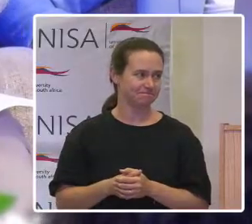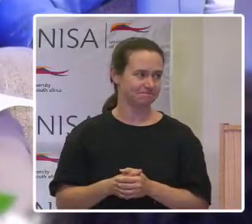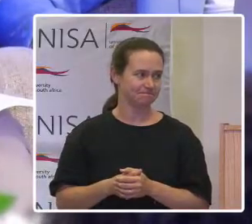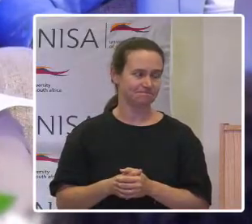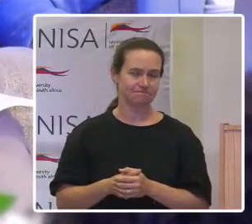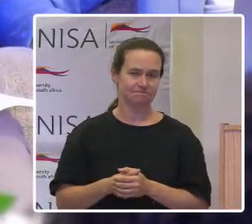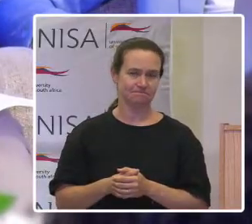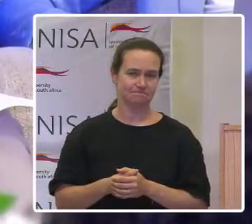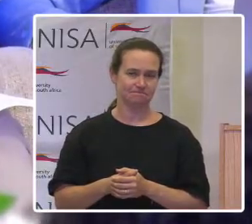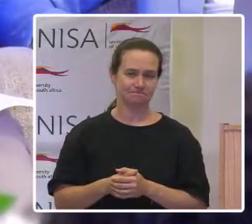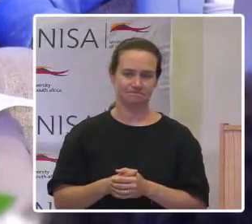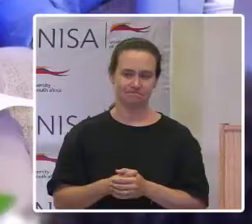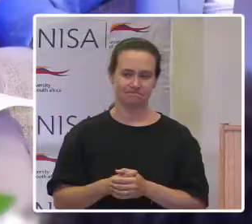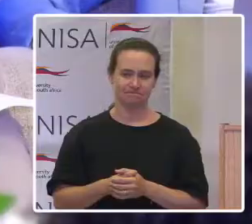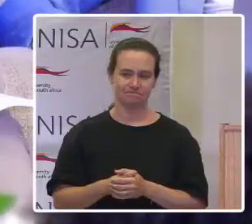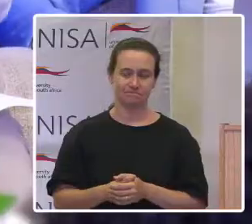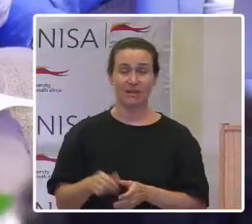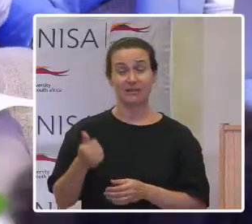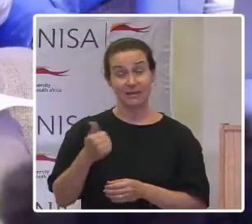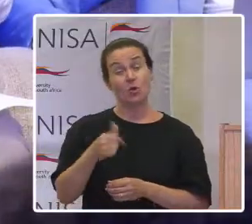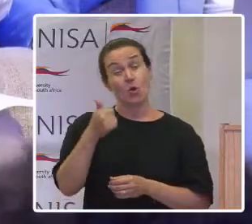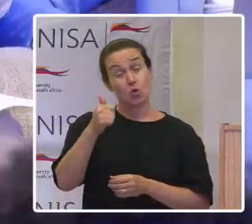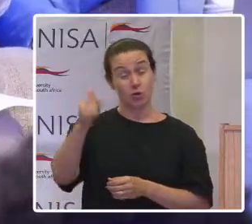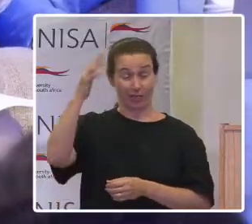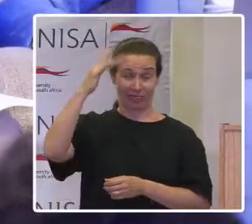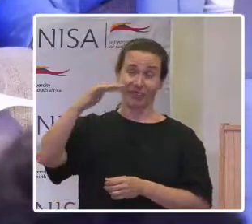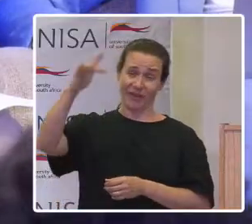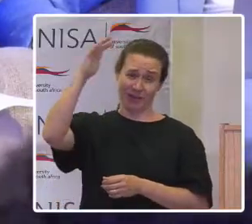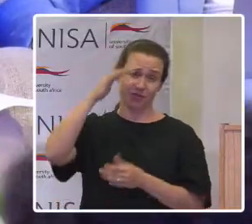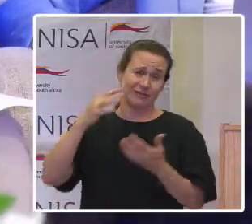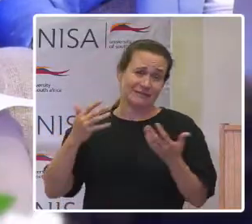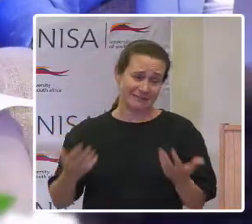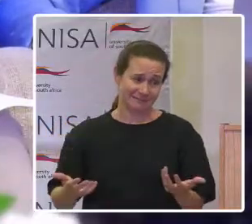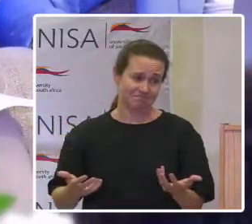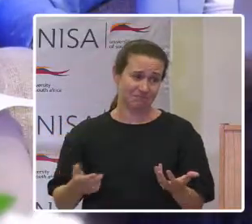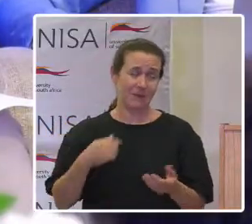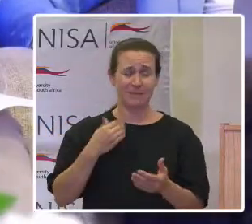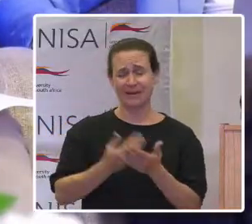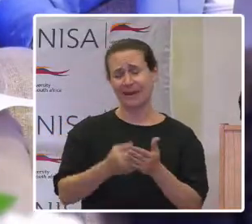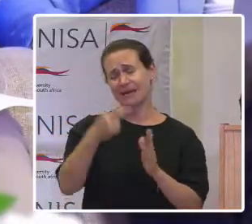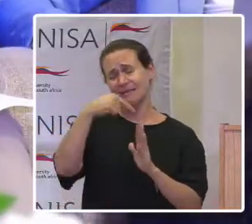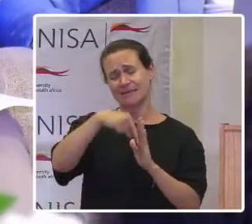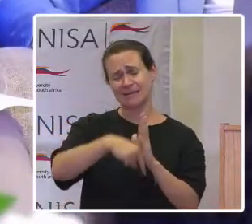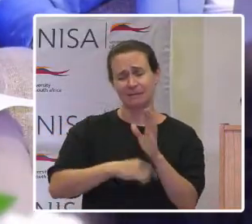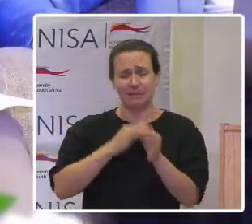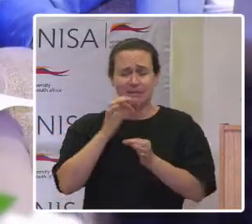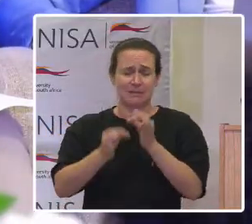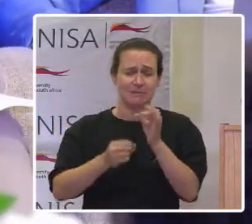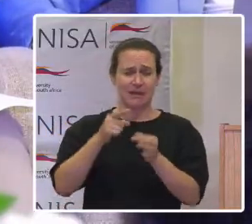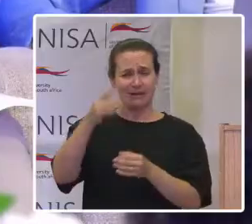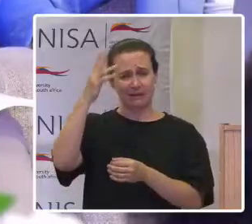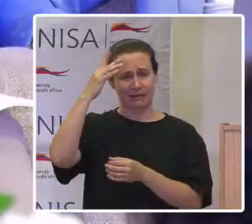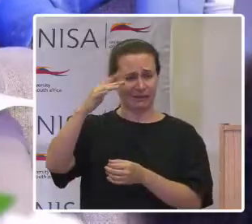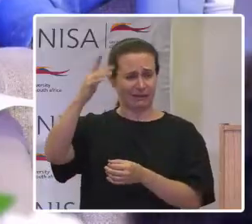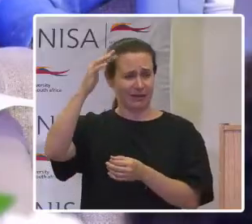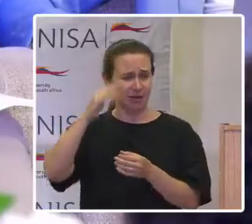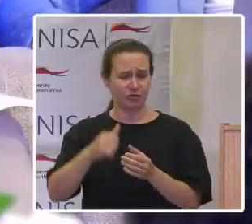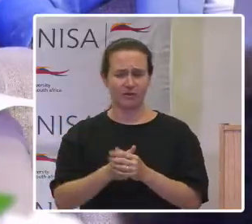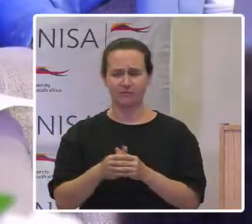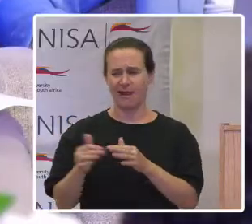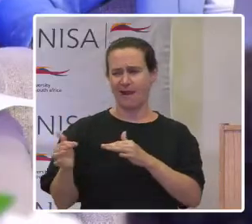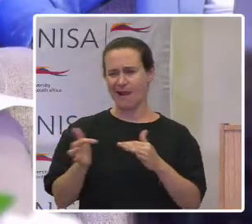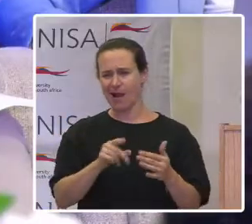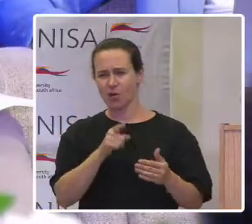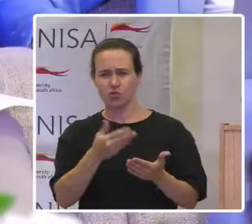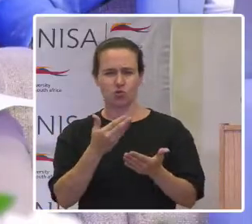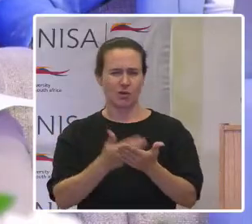This is all incredible theory, and we can go in depth with it with regards to how you actually